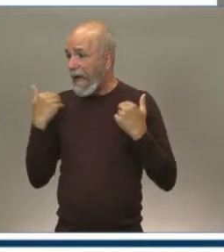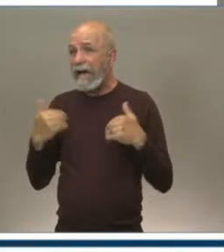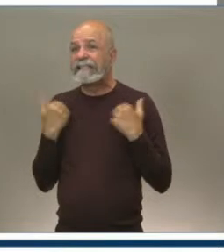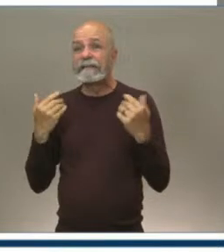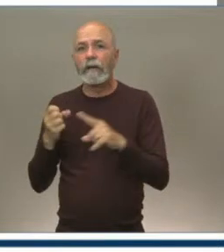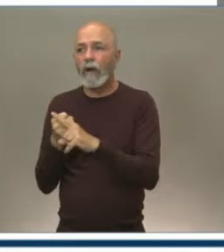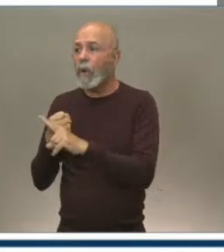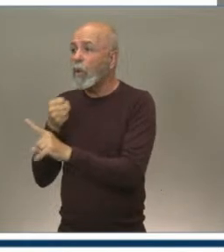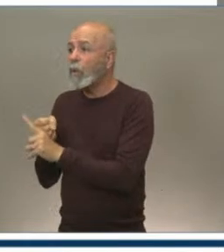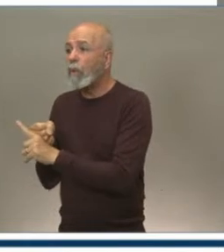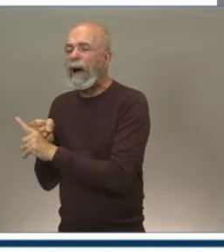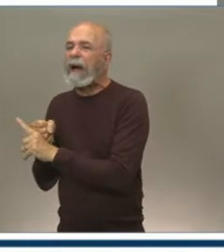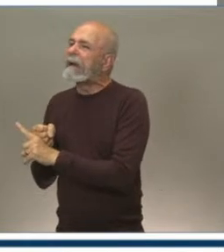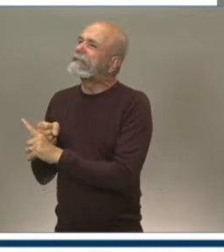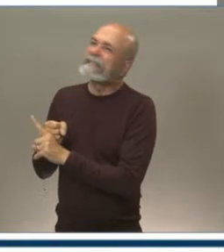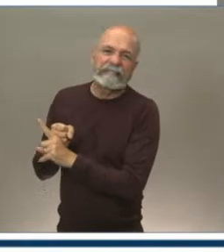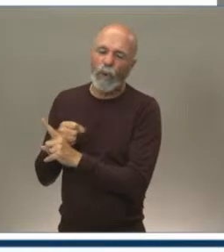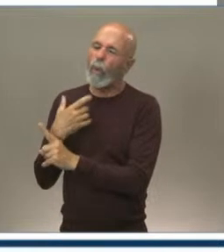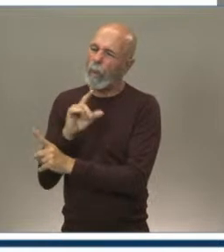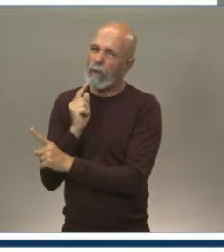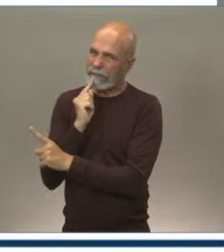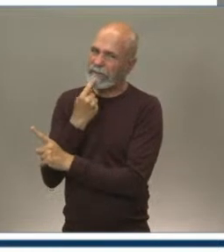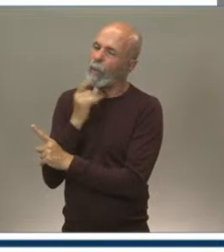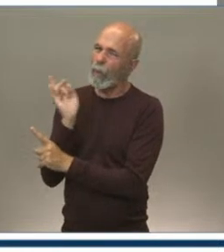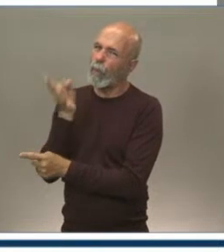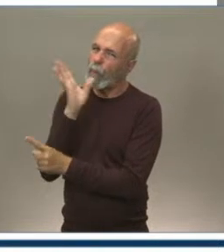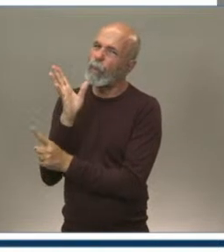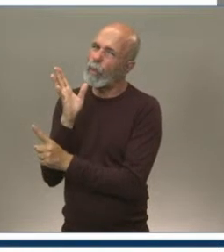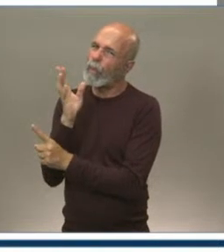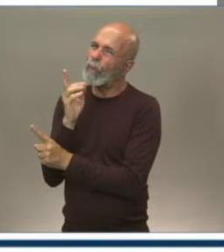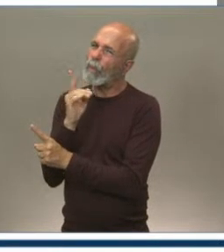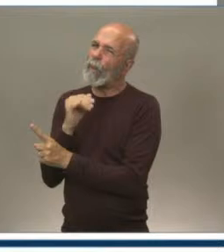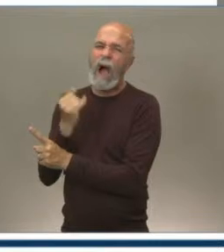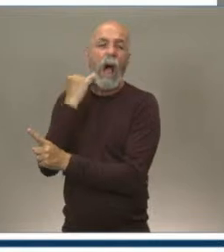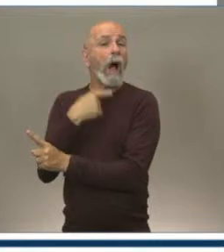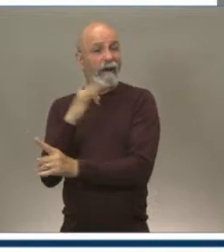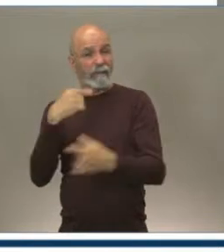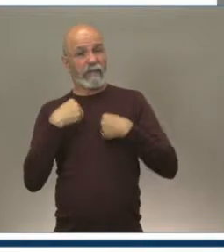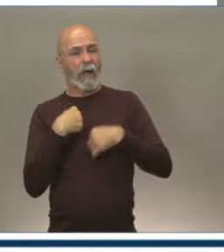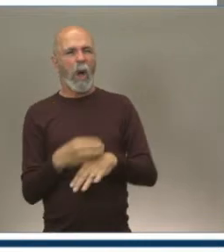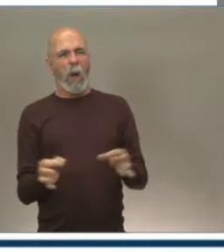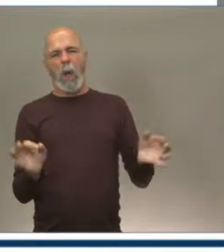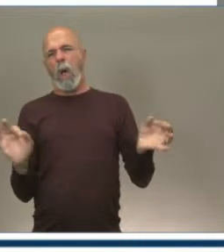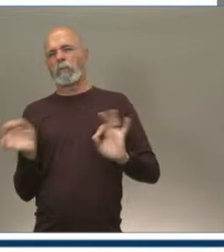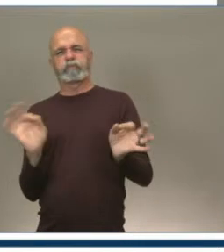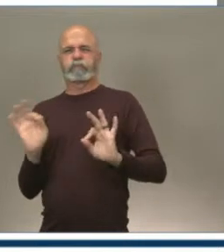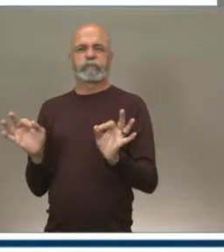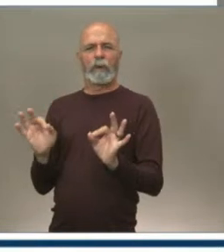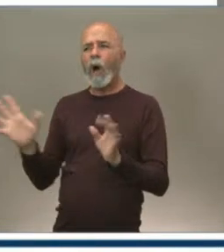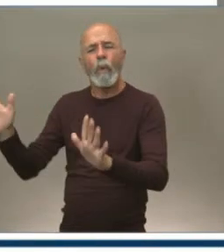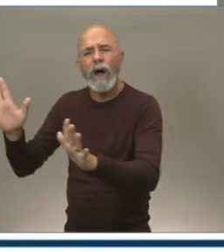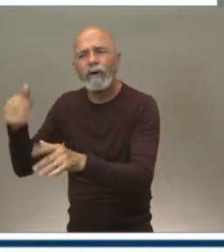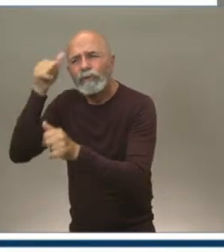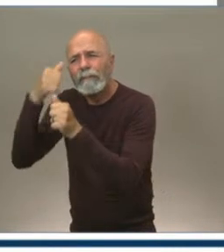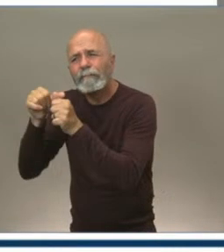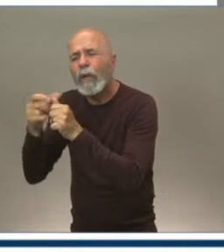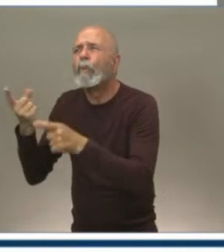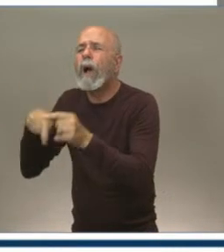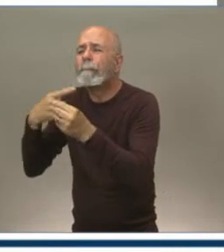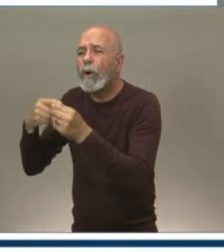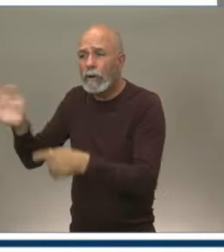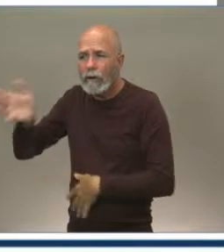ways. And even if you're not worried about your own health, think of your parents and grandparents. Think of those who cannot